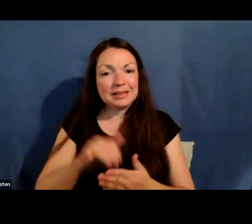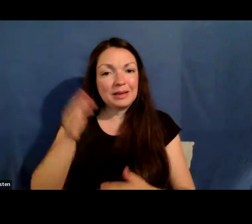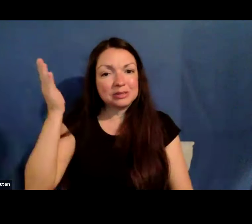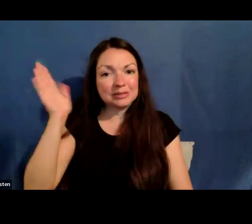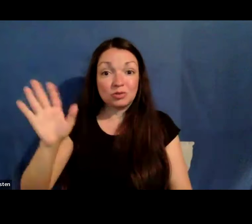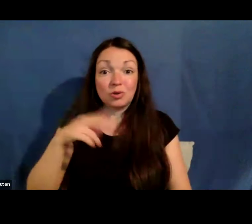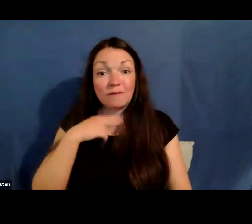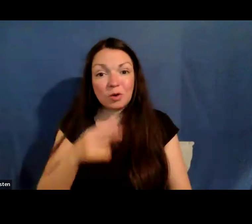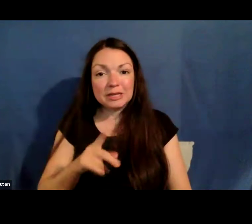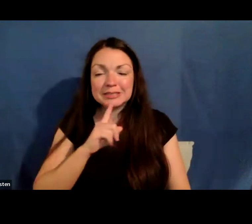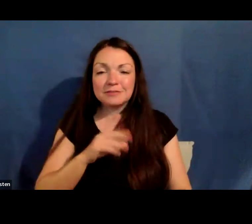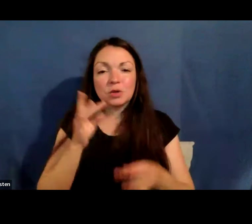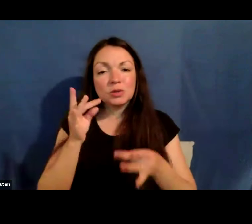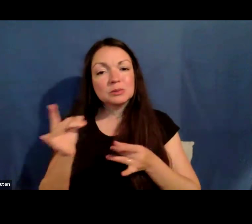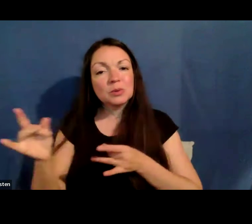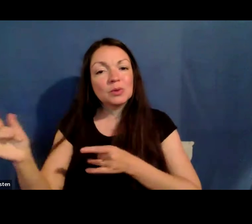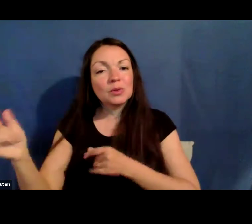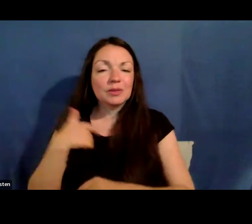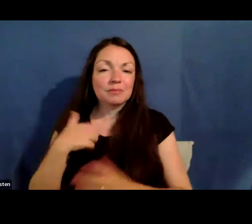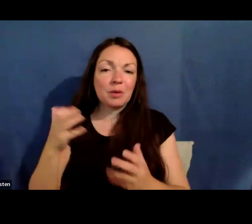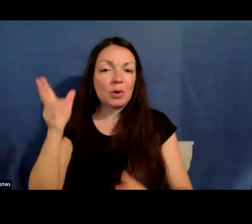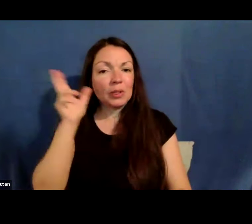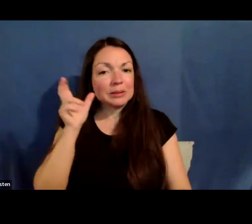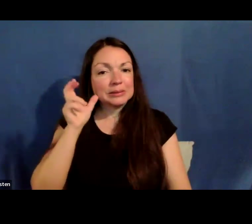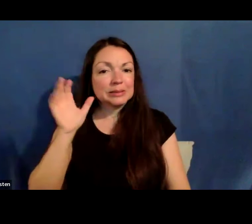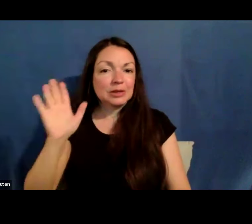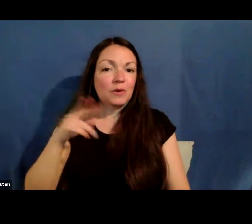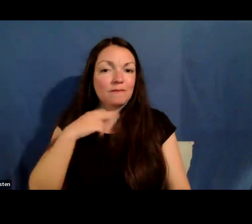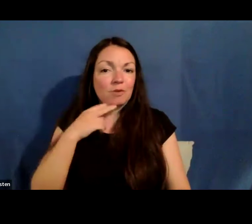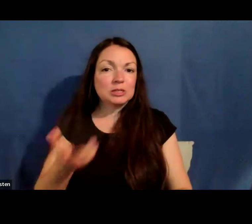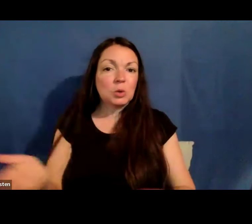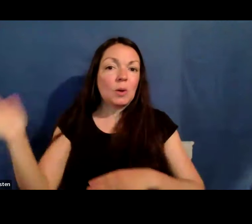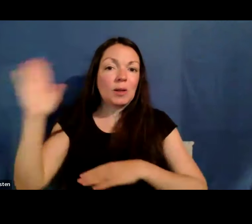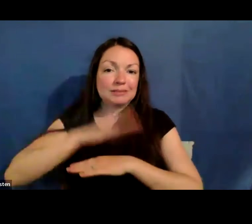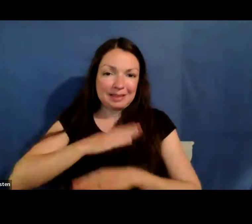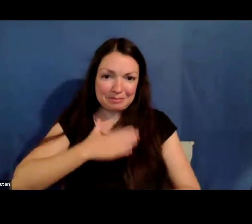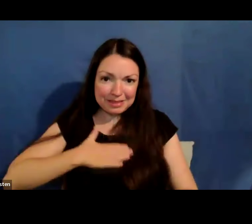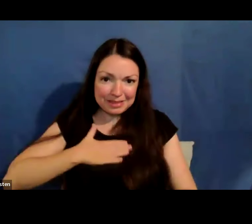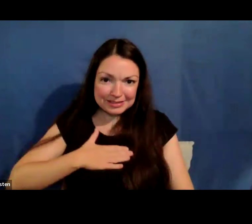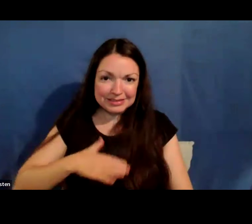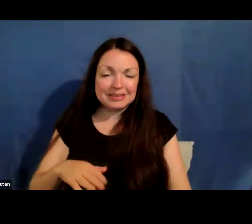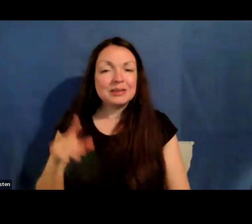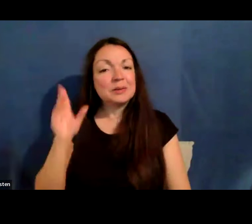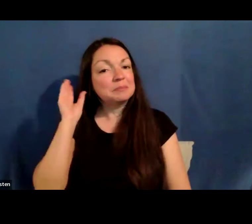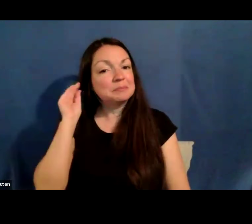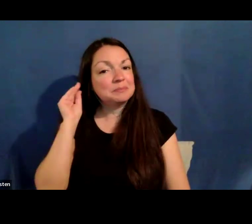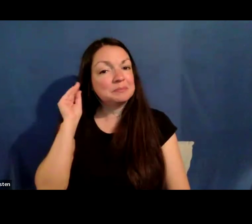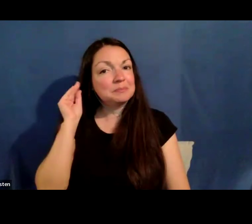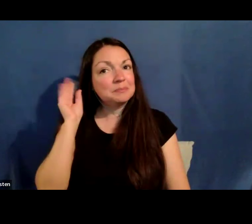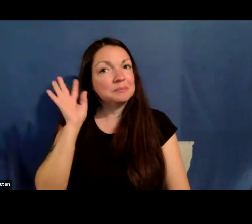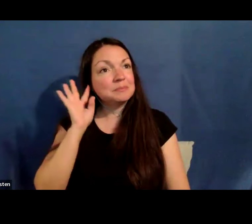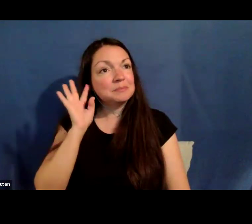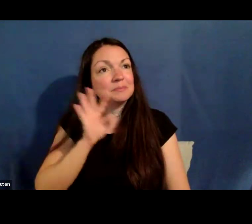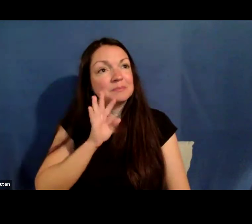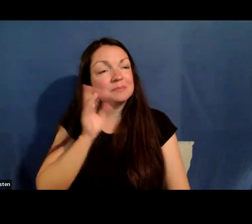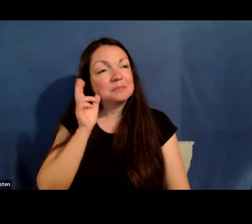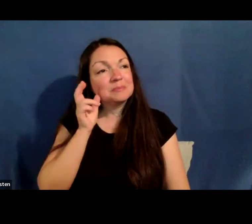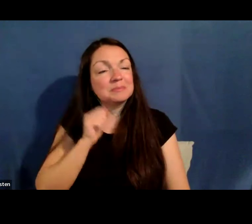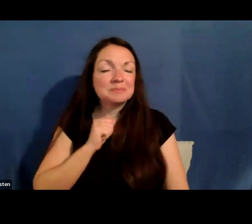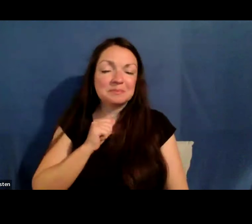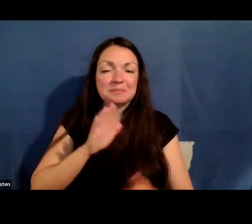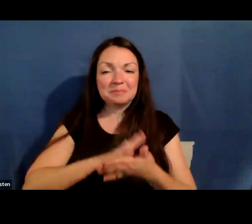is so soothing. I want to listen to you on repeat during the course of the day. Please, just be in my ear the entire time. It'd be wonderful.